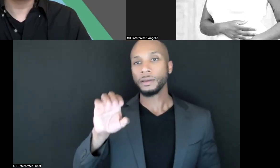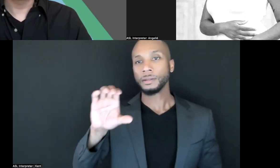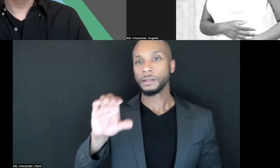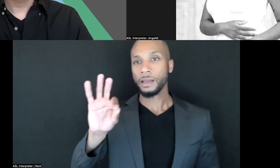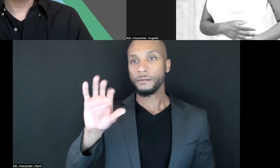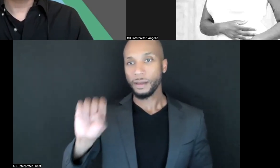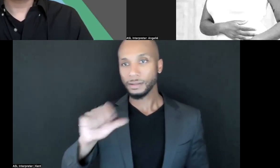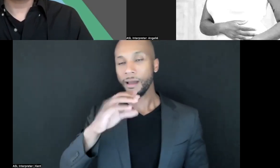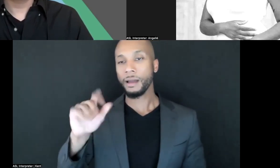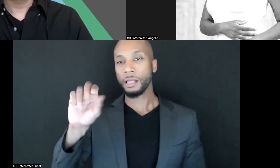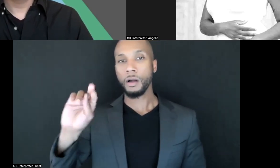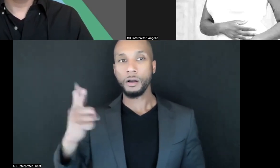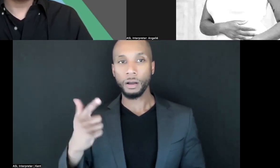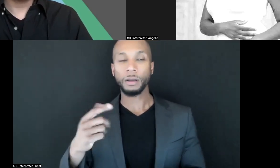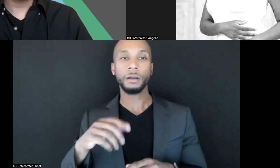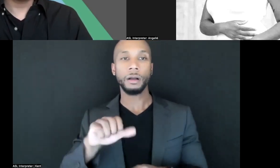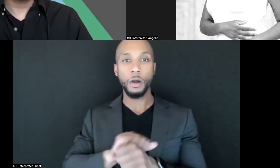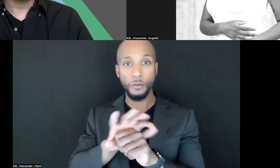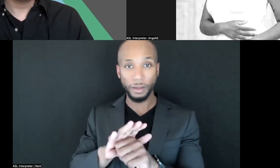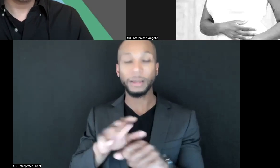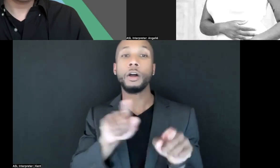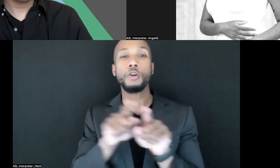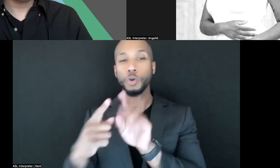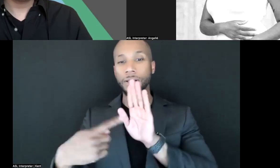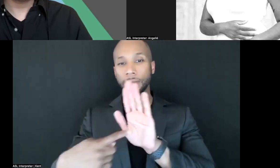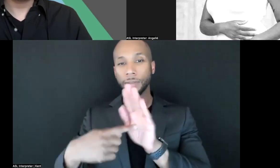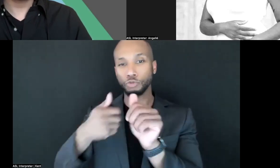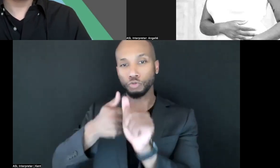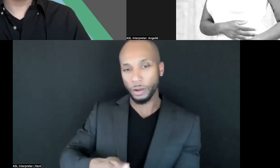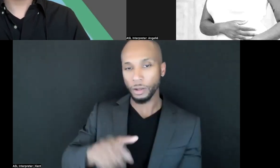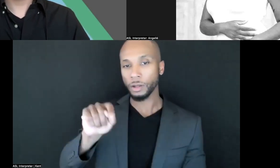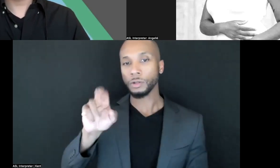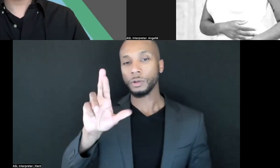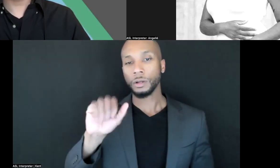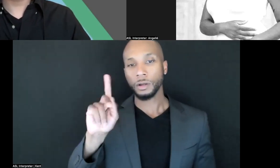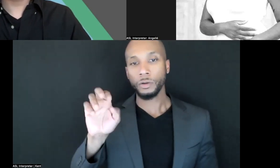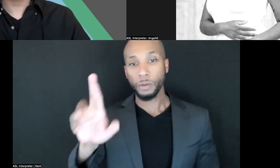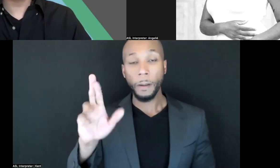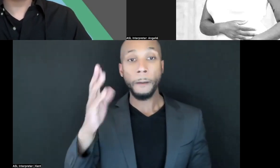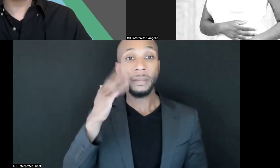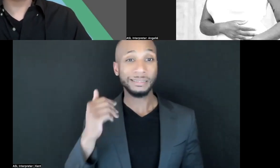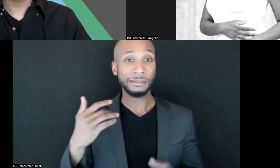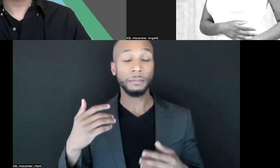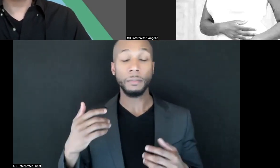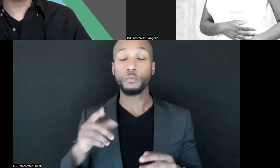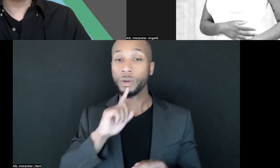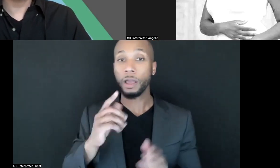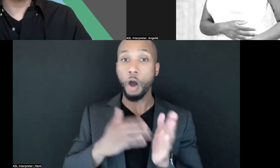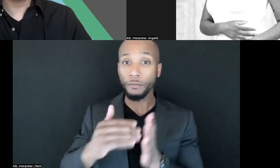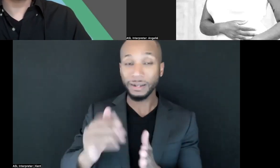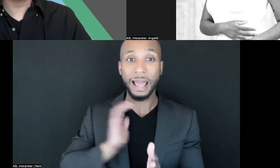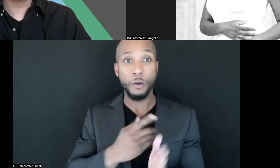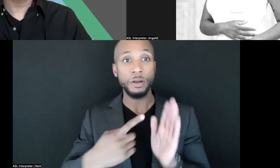tracker because very often our experiences tend to be dismissed by medical professionals. So tracking